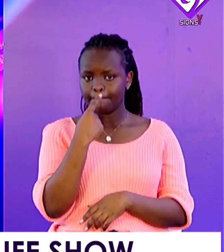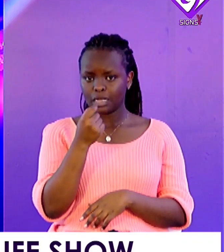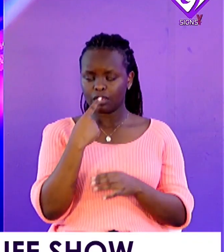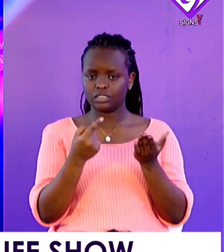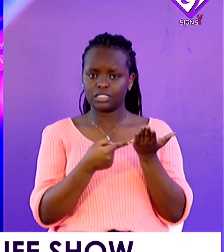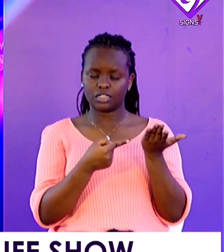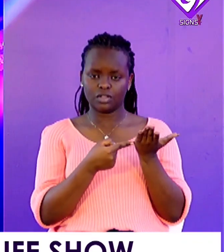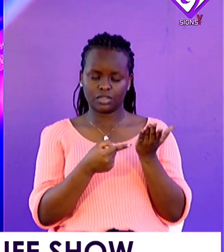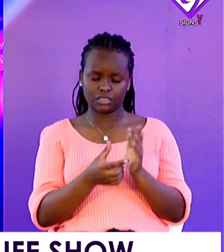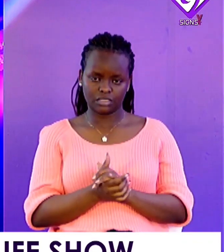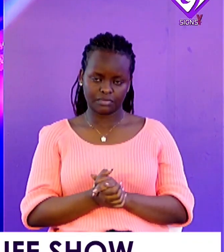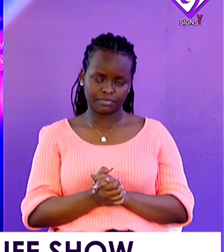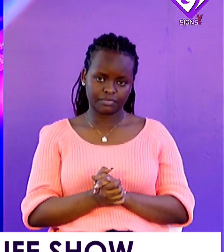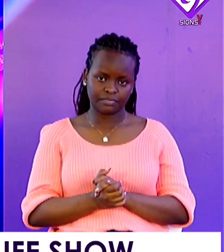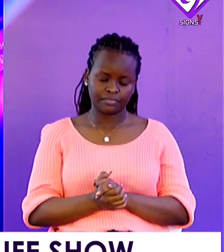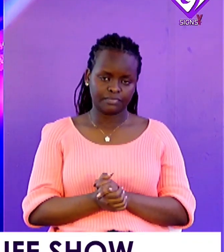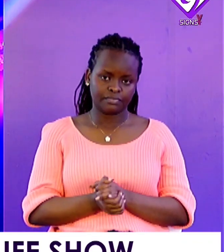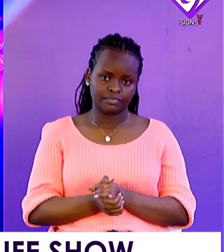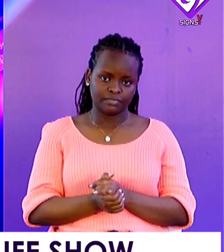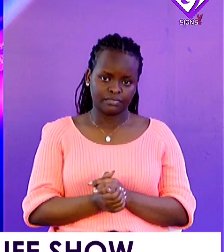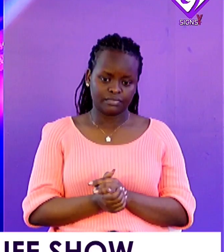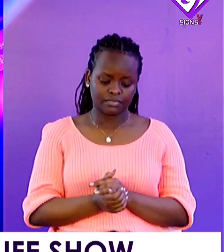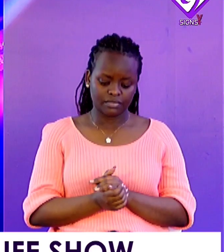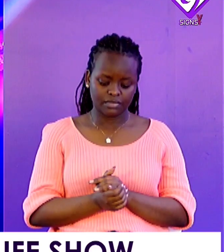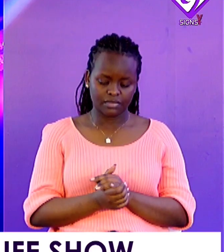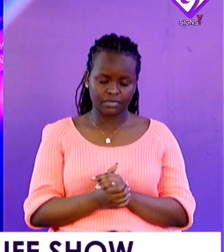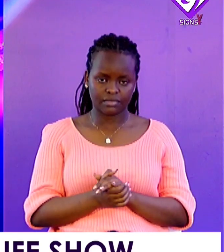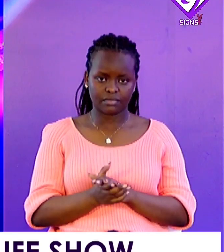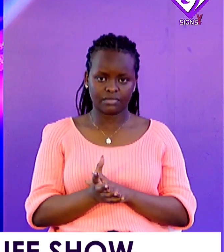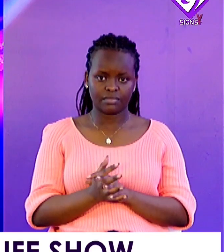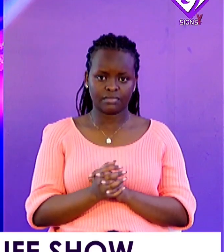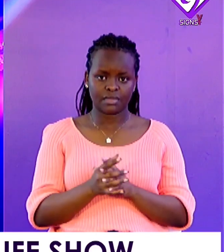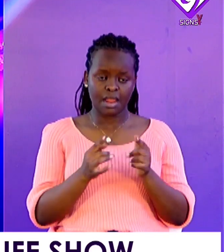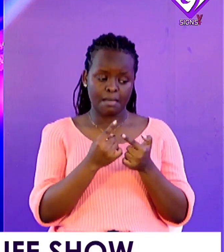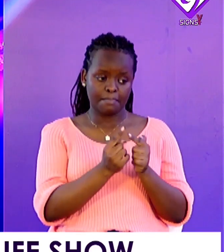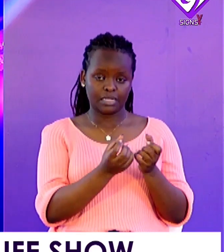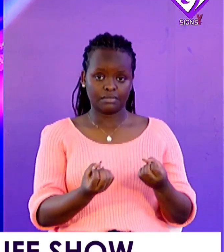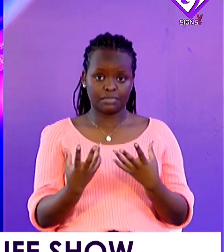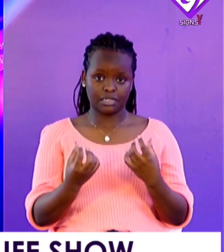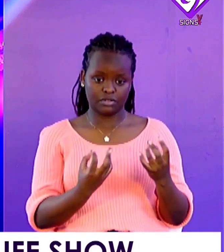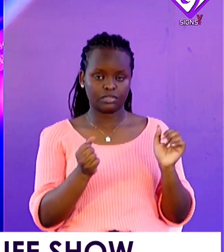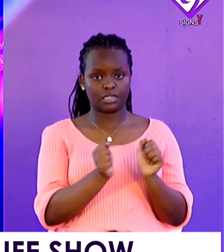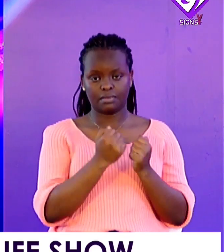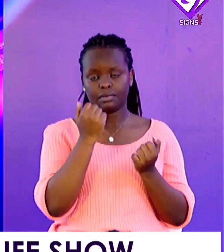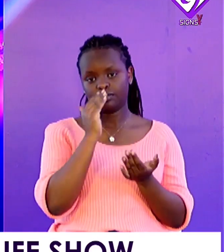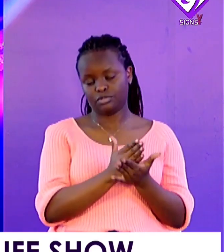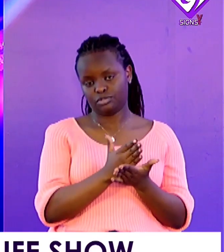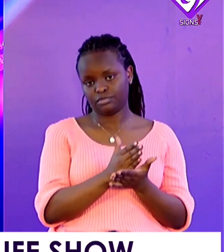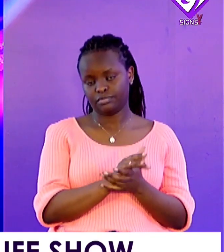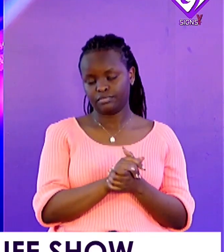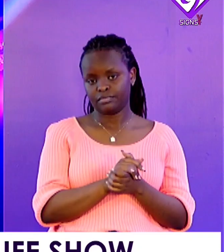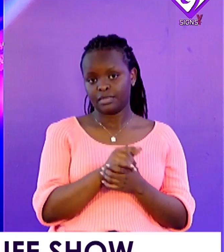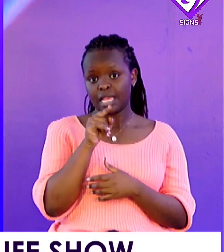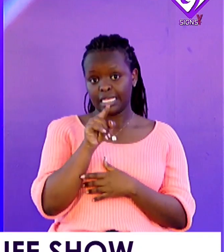technology and the wisdom, even in our healing. But miracles do happen. Have you